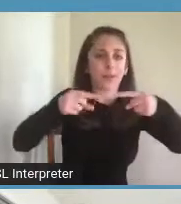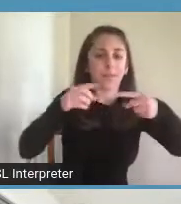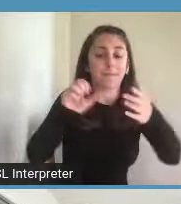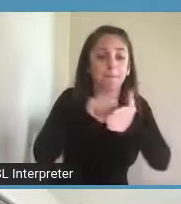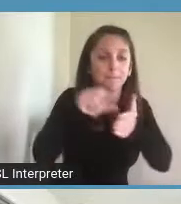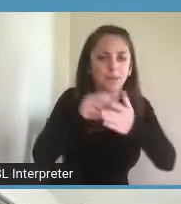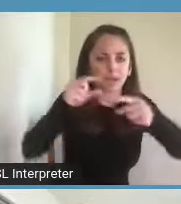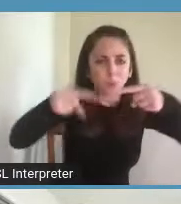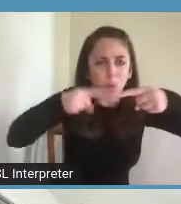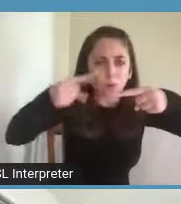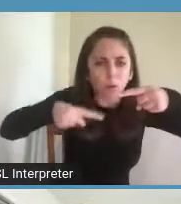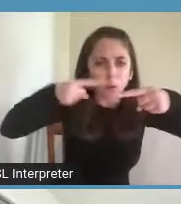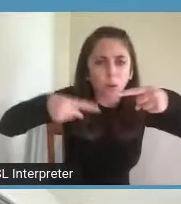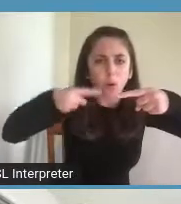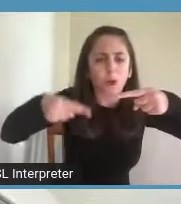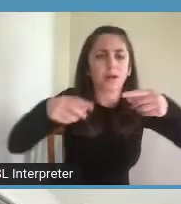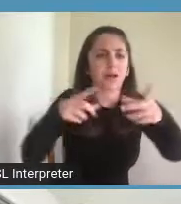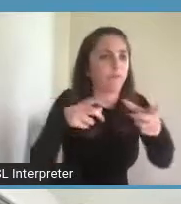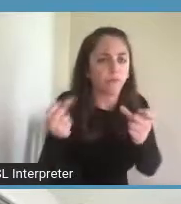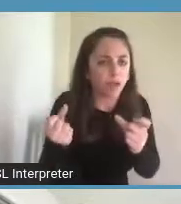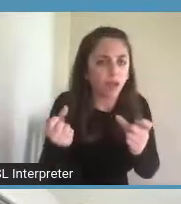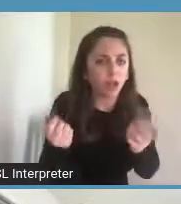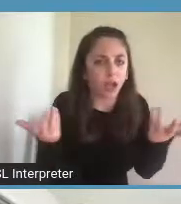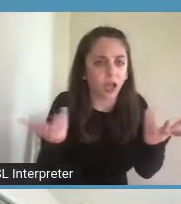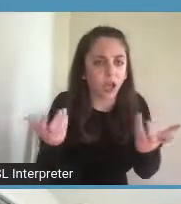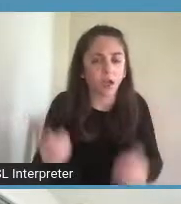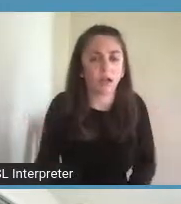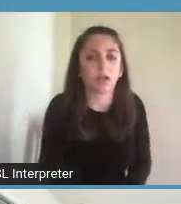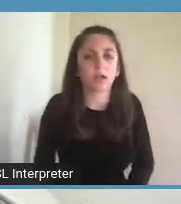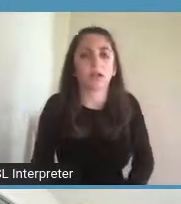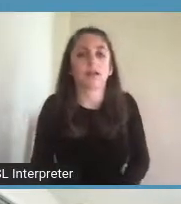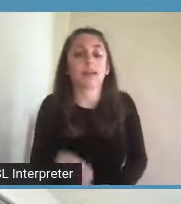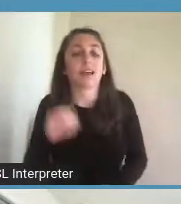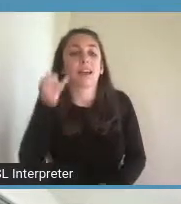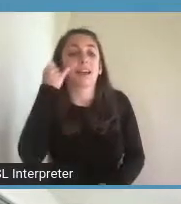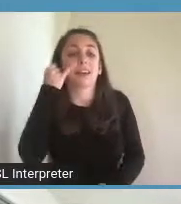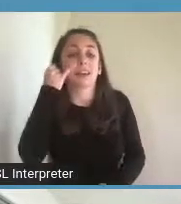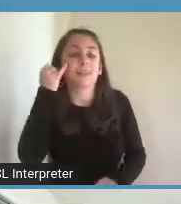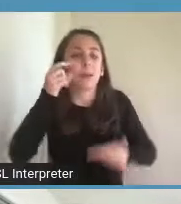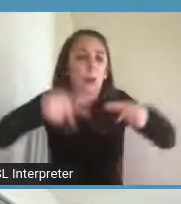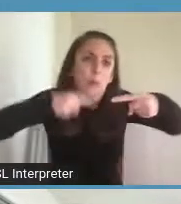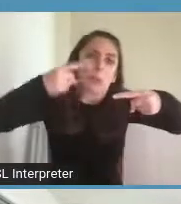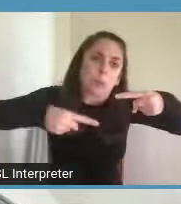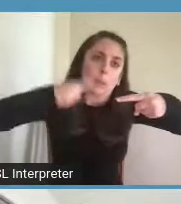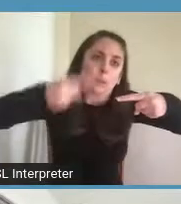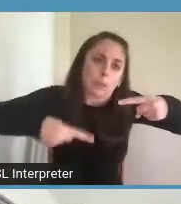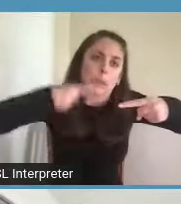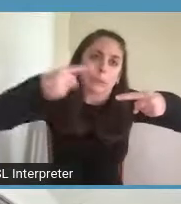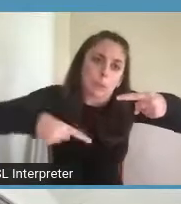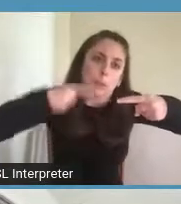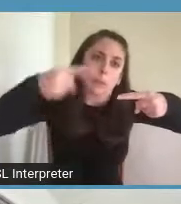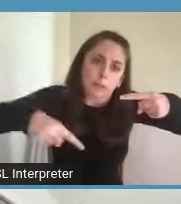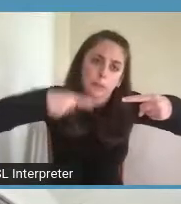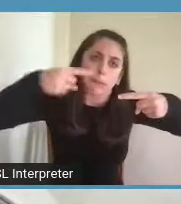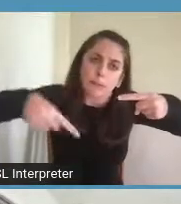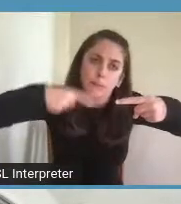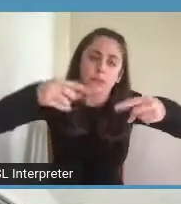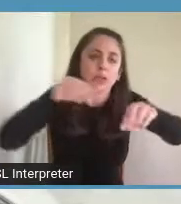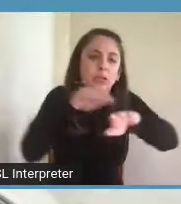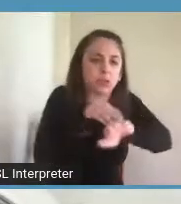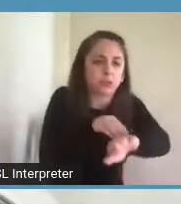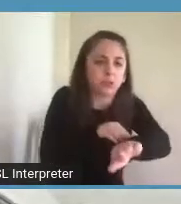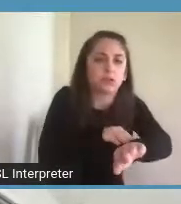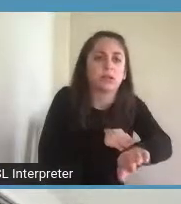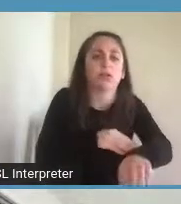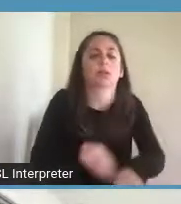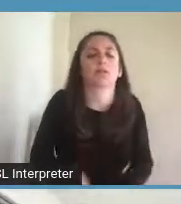is doing now is, even if your page is super relevant, if it loads slowly, especially on mobile devices, they're starting to push it down farther in